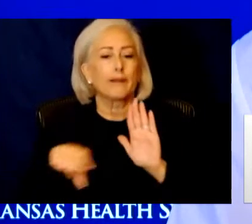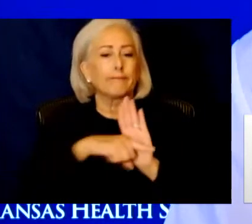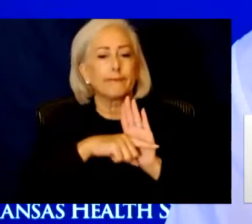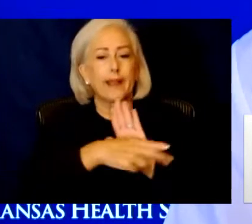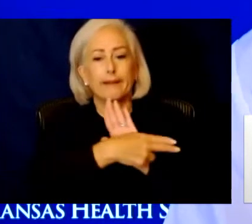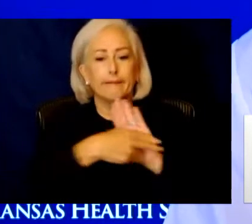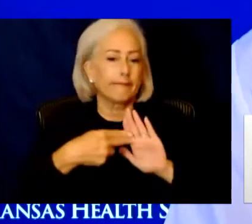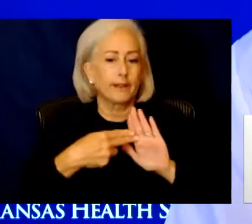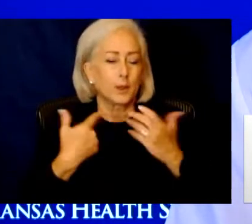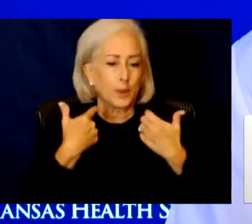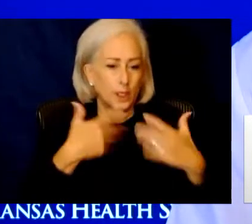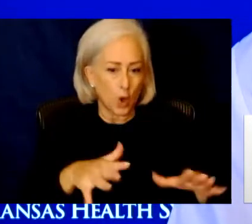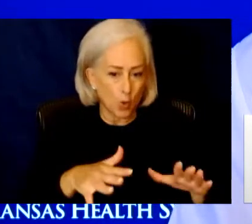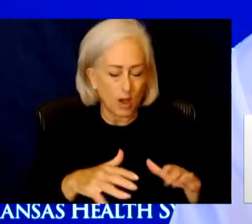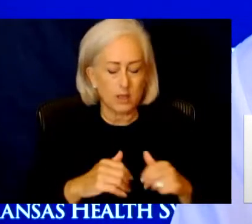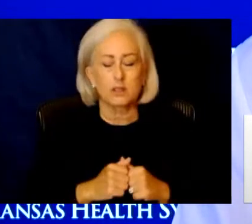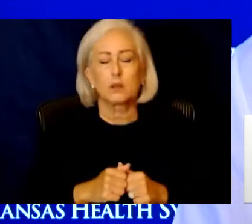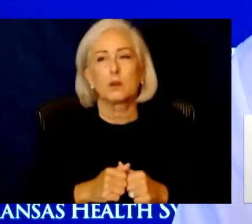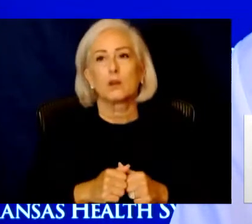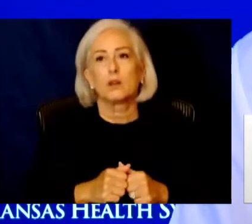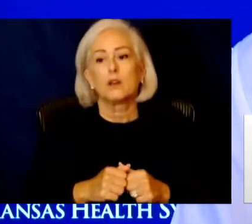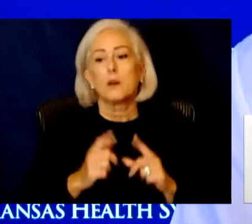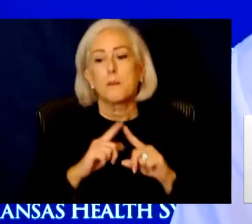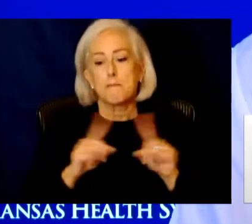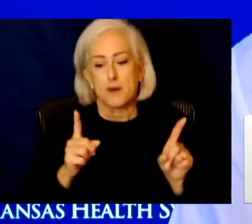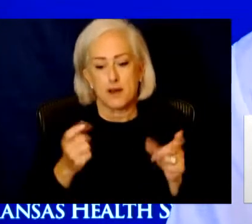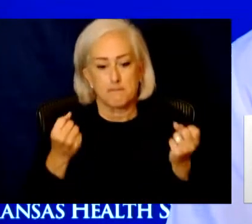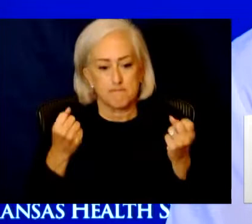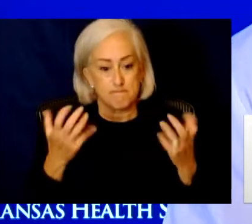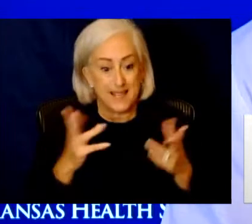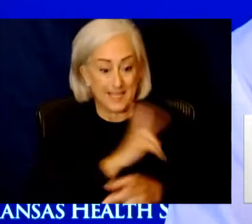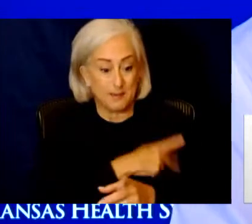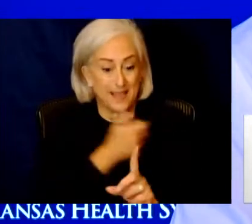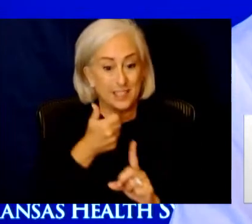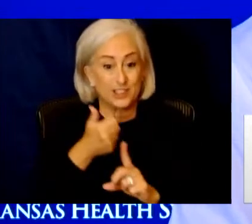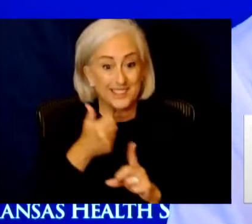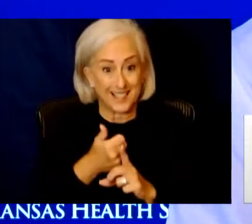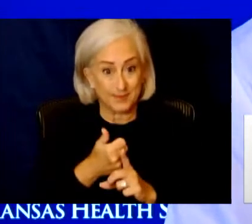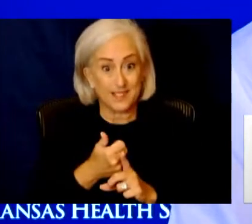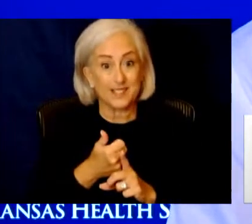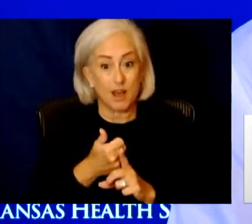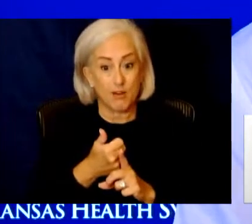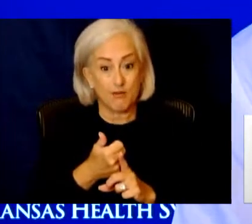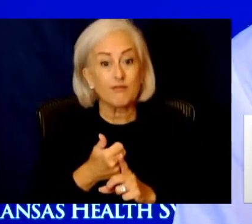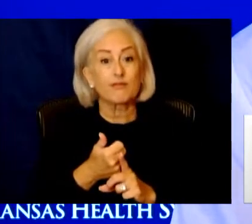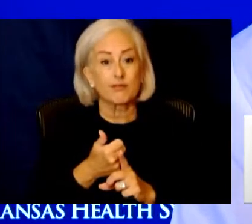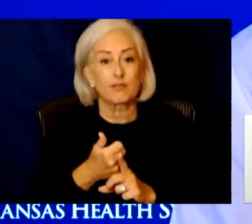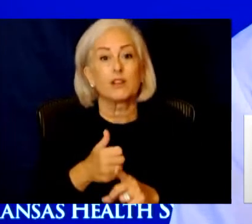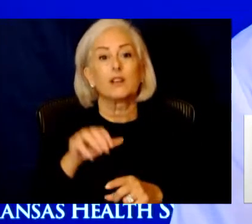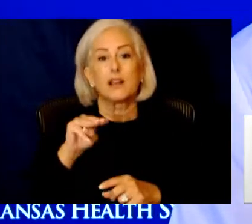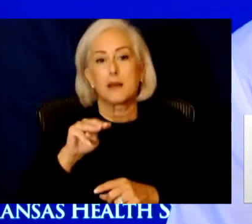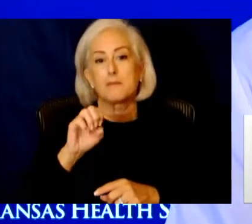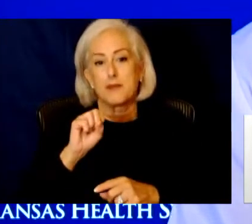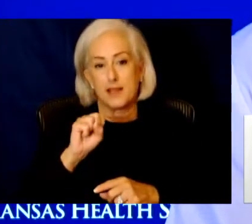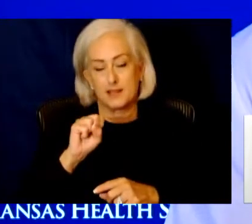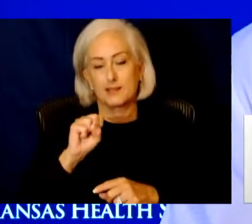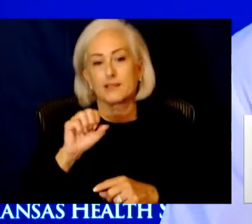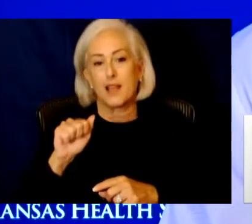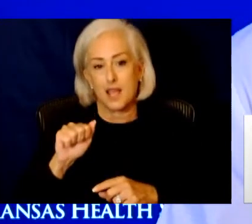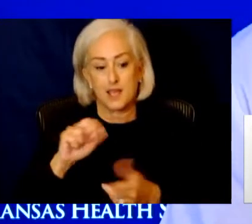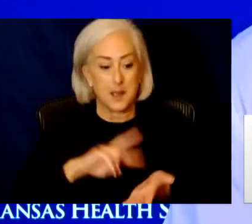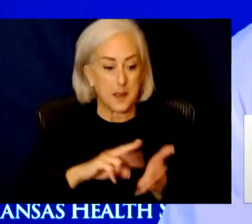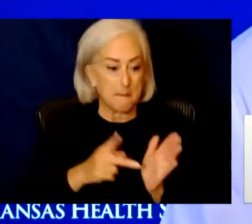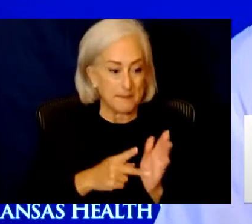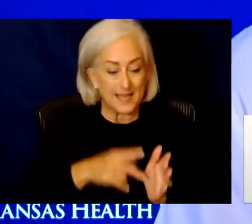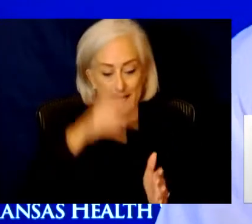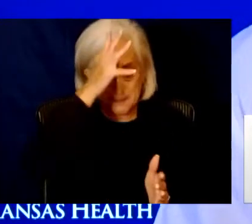be the vast majority of patients who have monkeypox are those in that MSM category, that men who have sex with men. But we know,